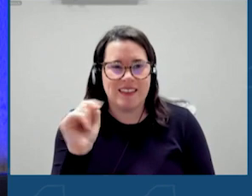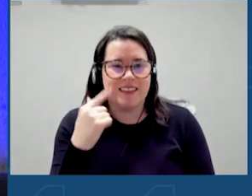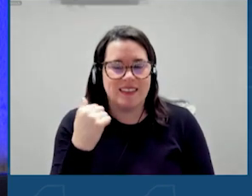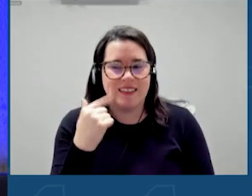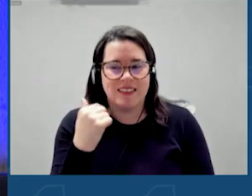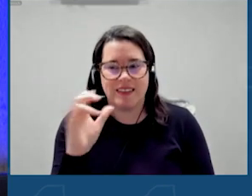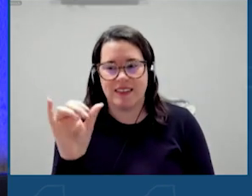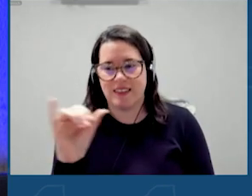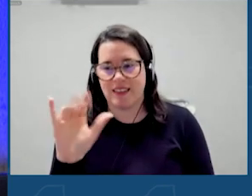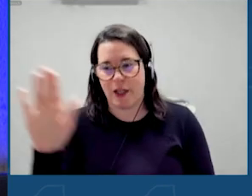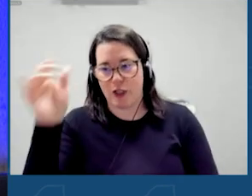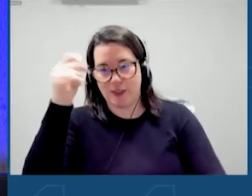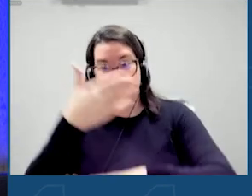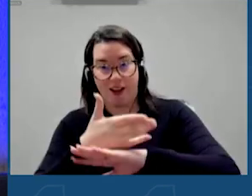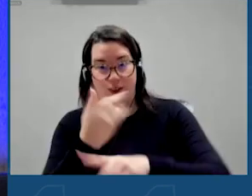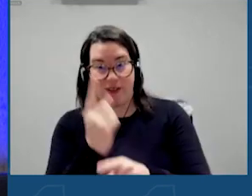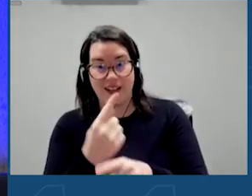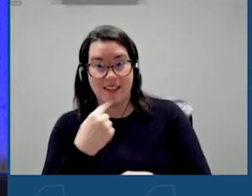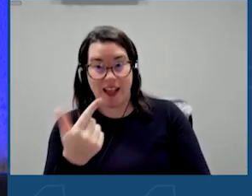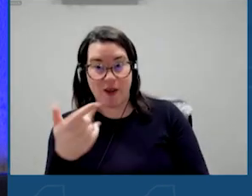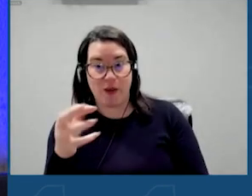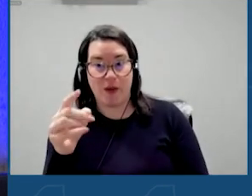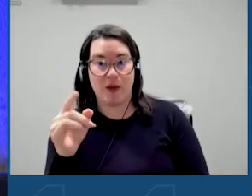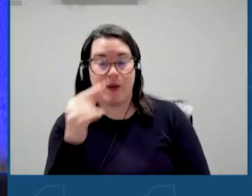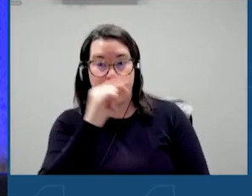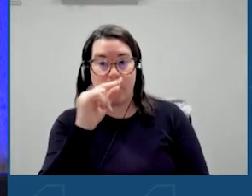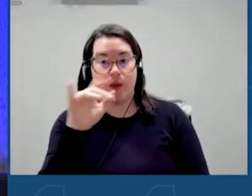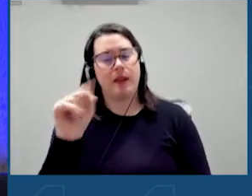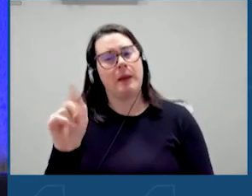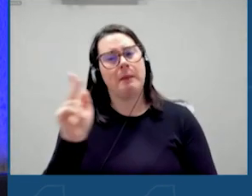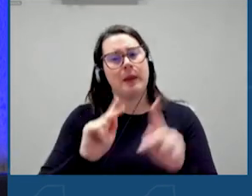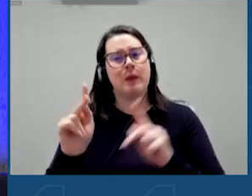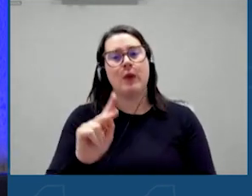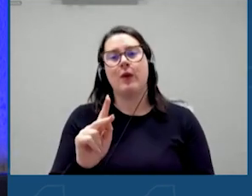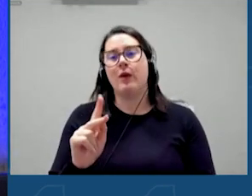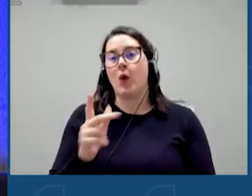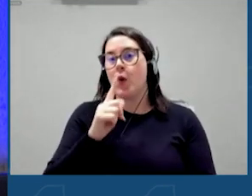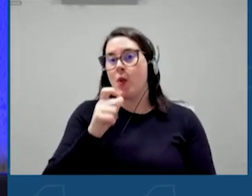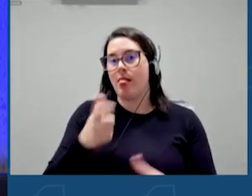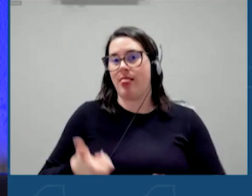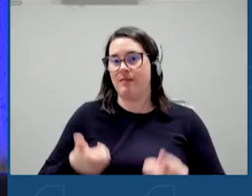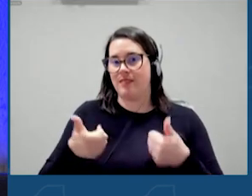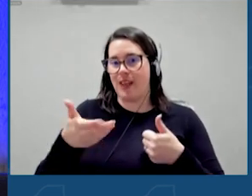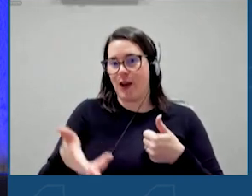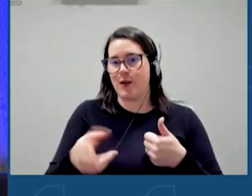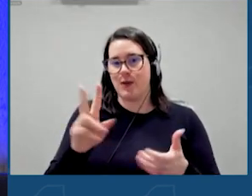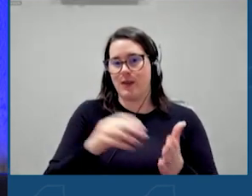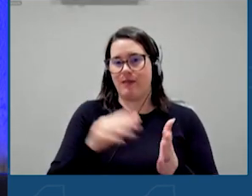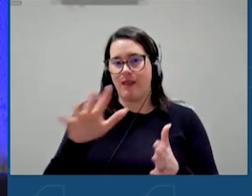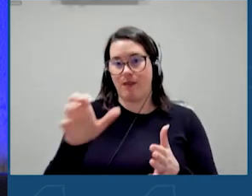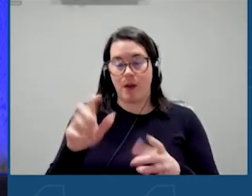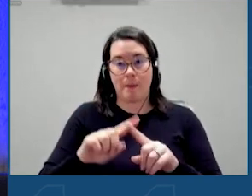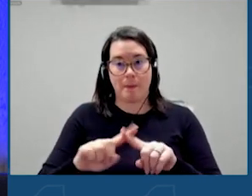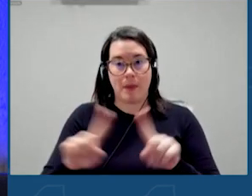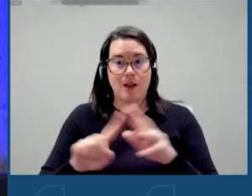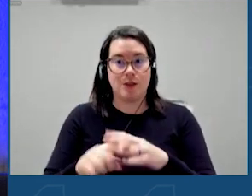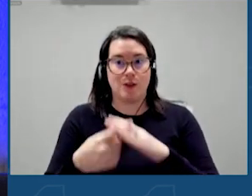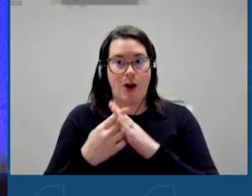her son. 2,500 people live in this community, but it is the start of a revolution where we're building